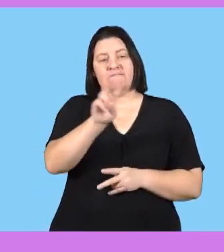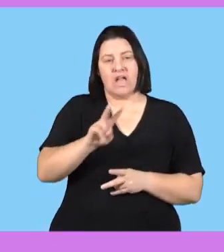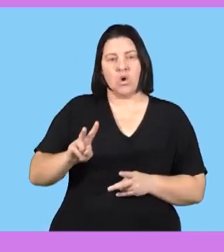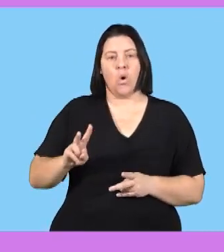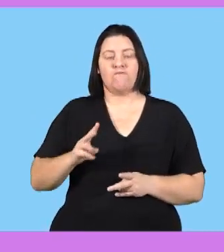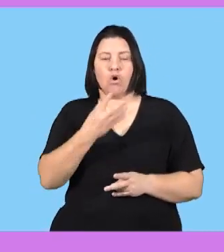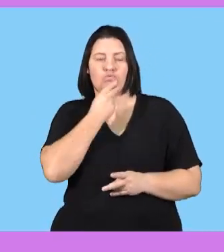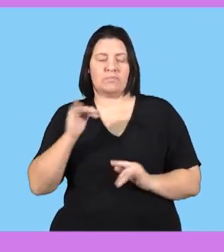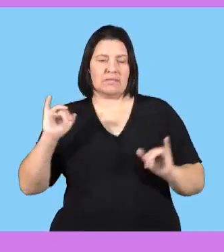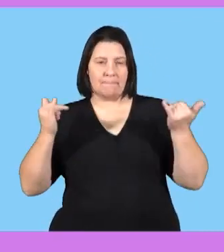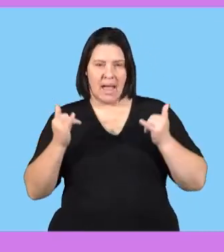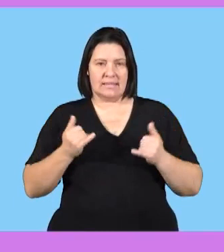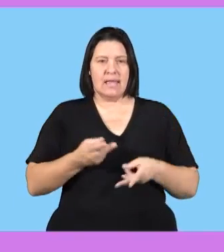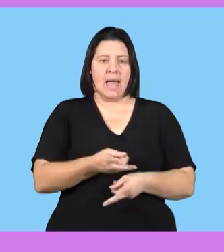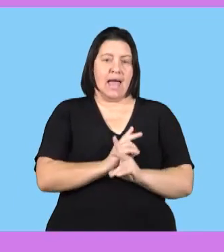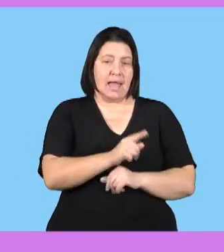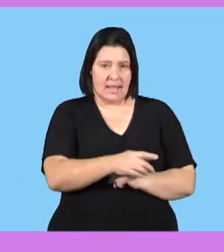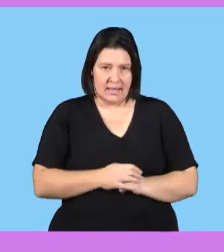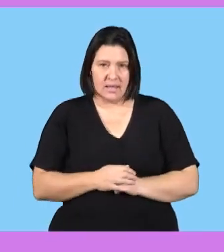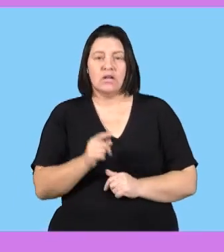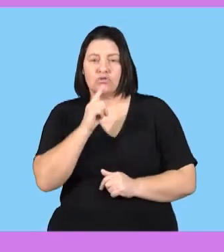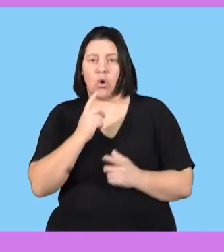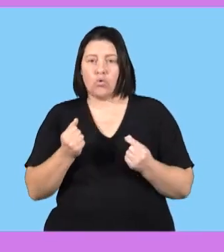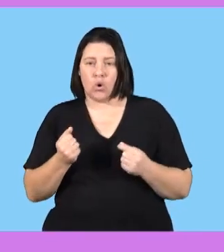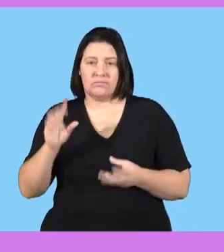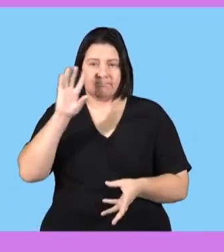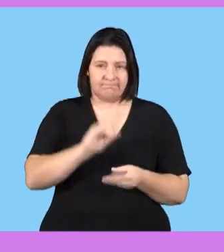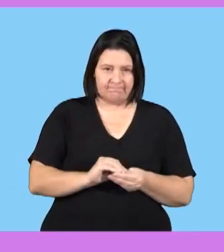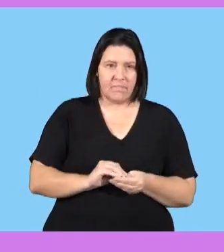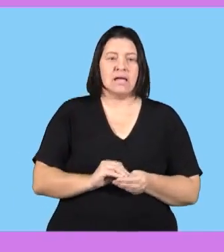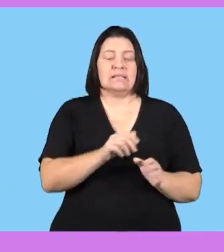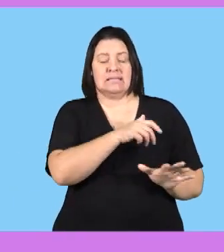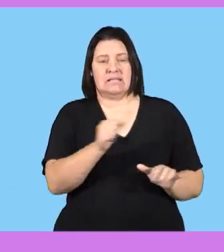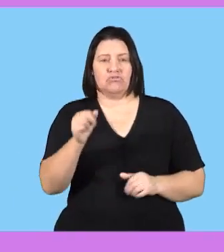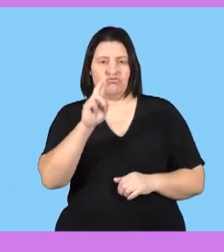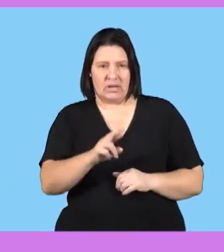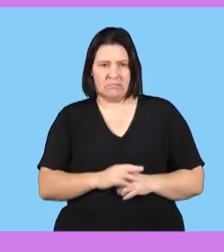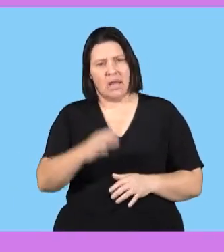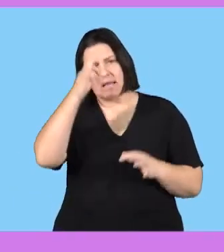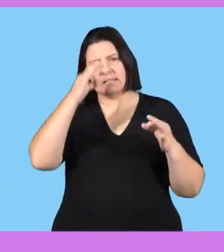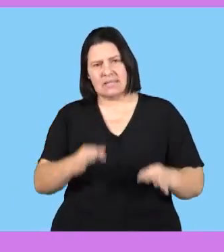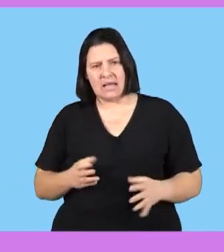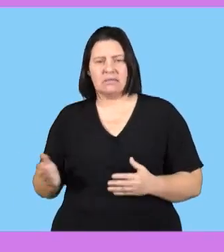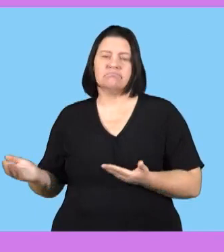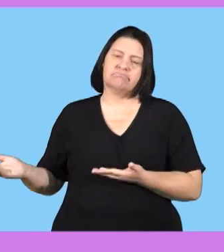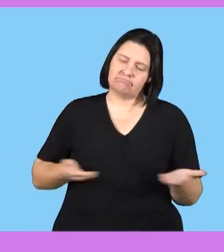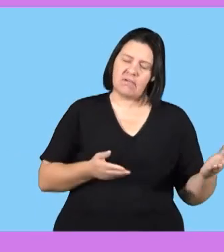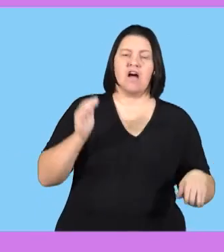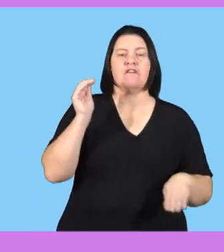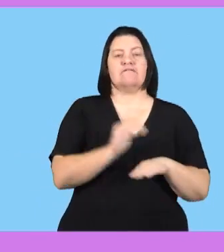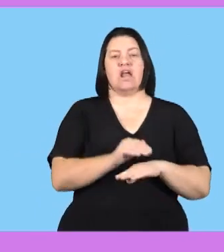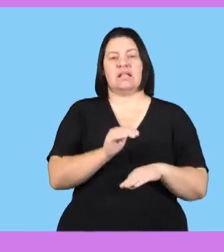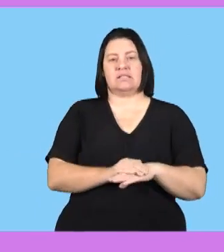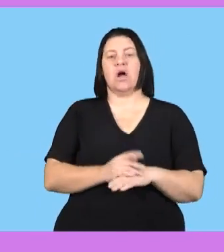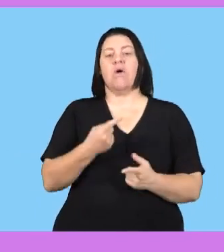Christmas party. The total cost for hiring the venue is 600 rand. He decided to invite his friends